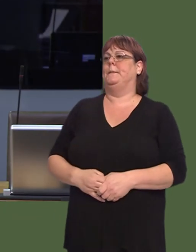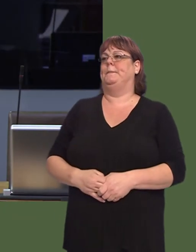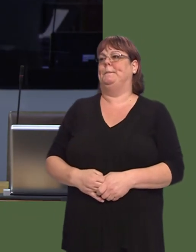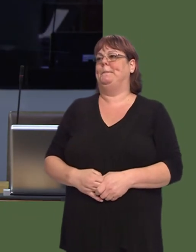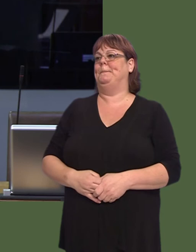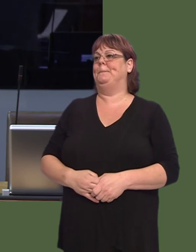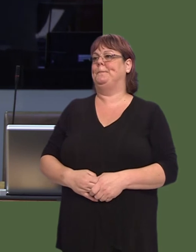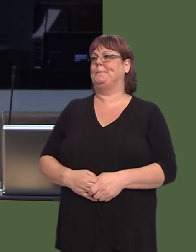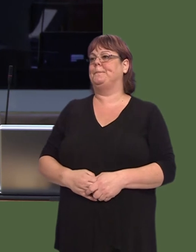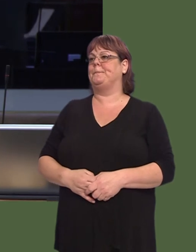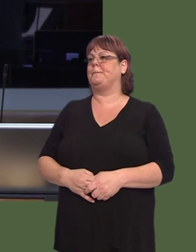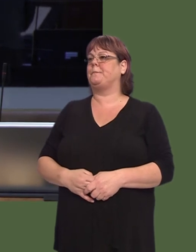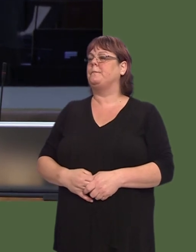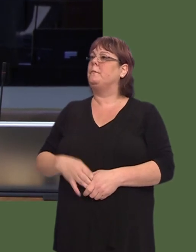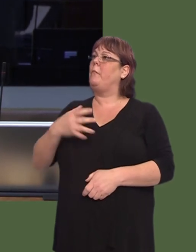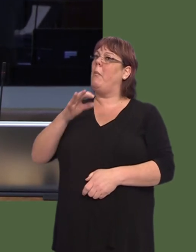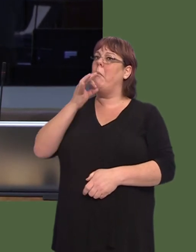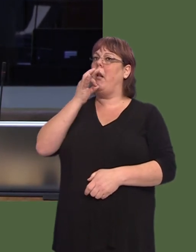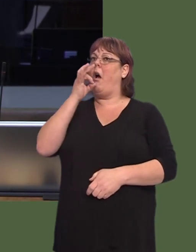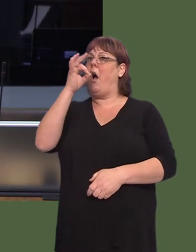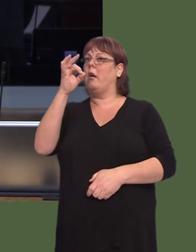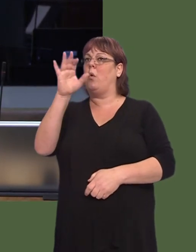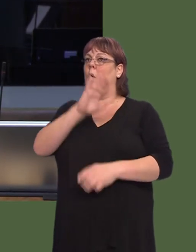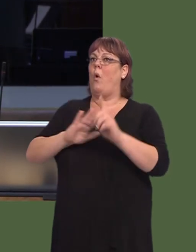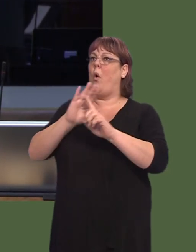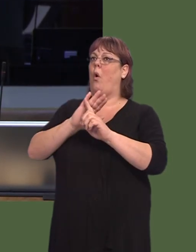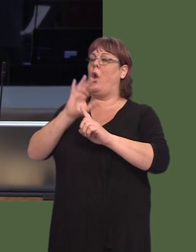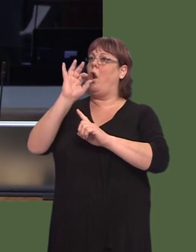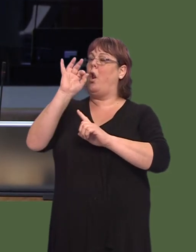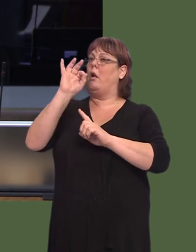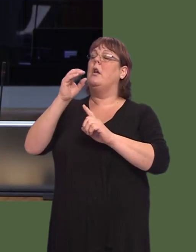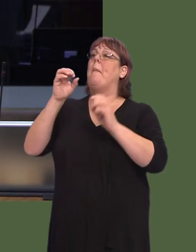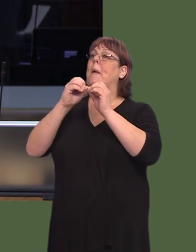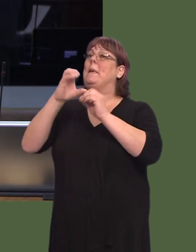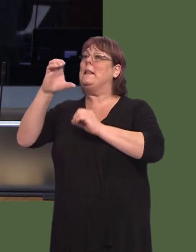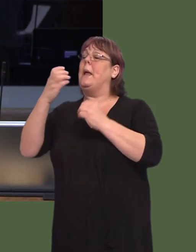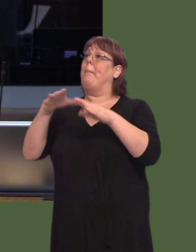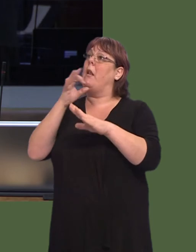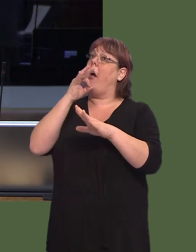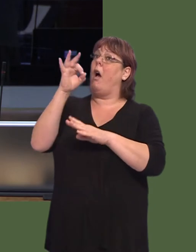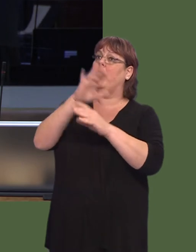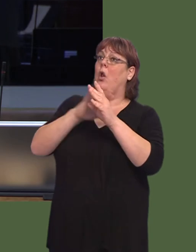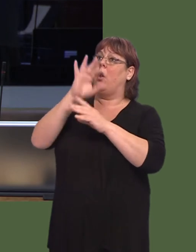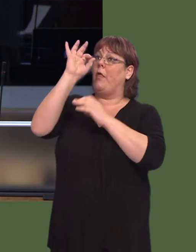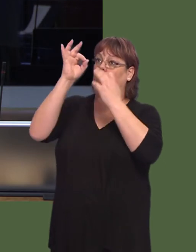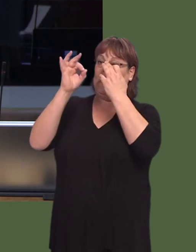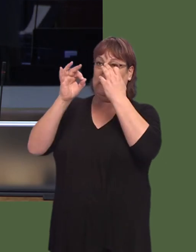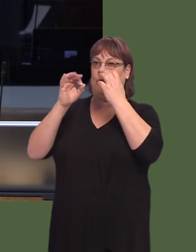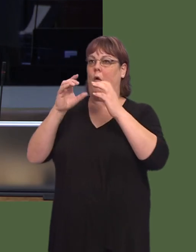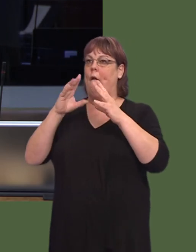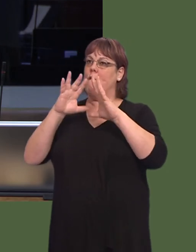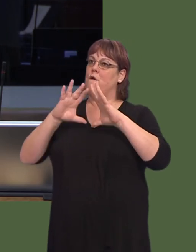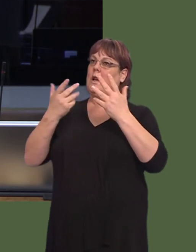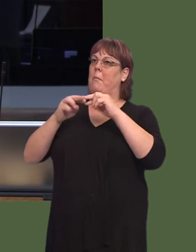It was recently revealed, following a freedom information request to all local authorities by the BBC, that councils are making hundreds